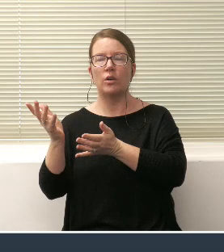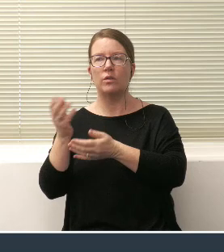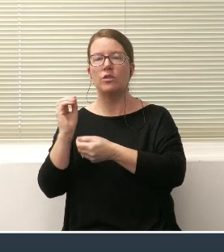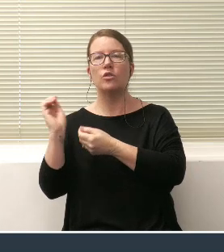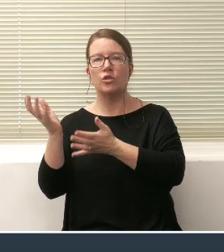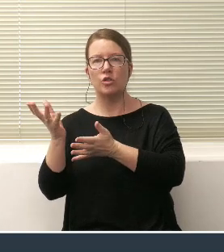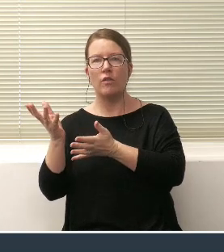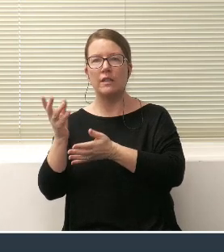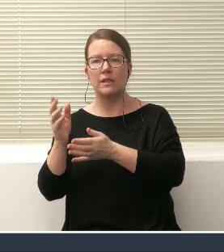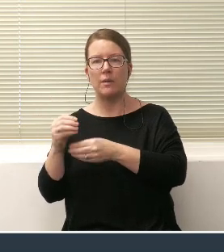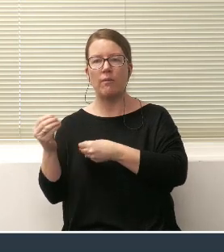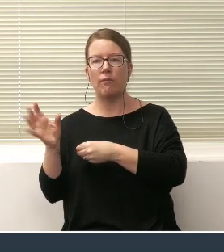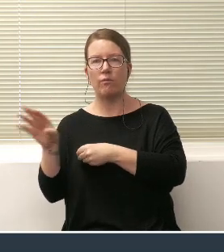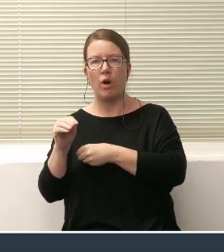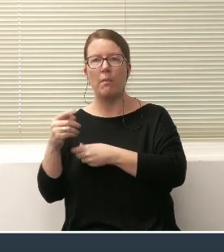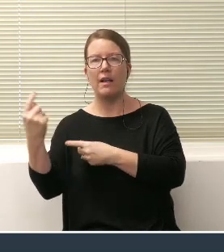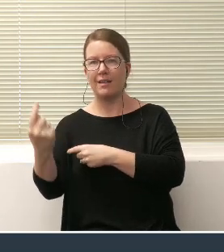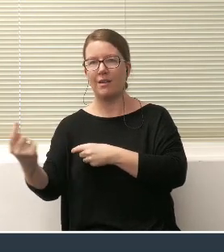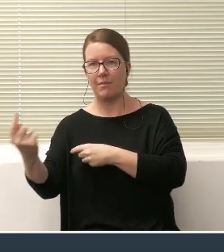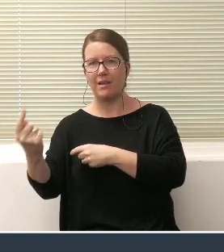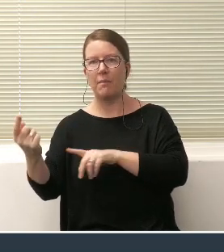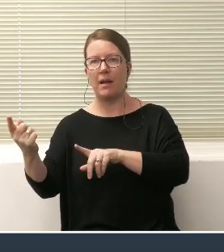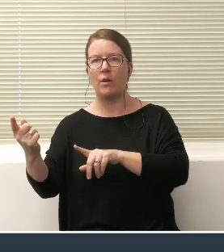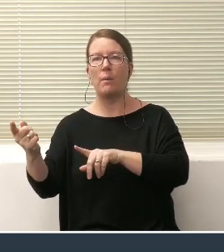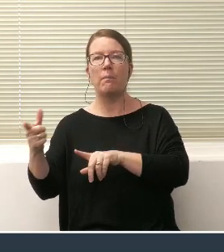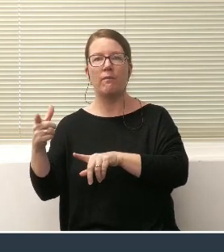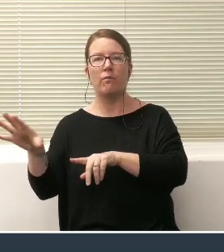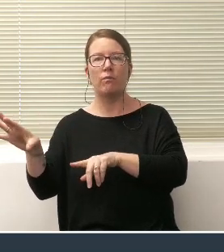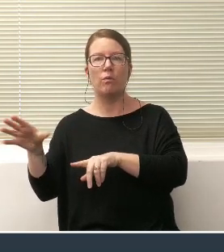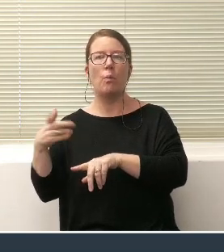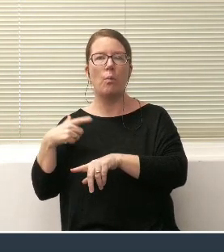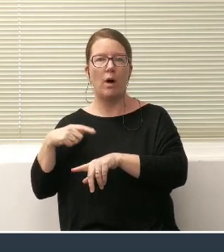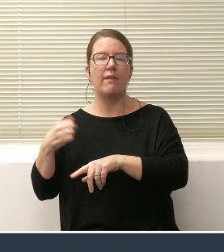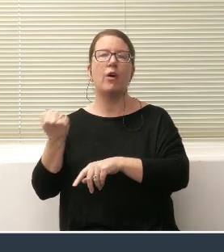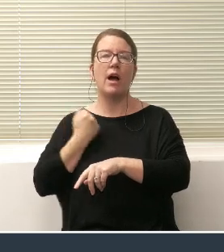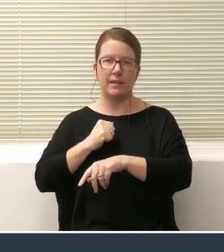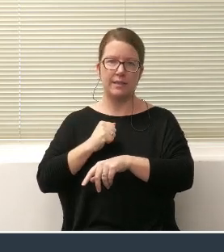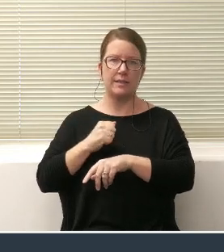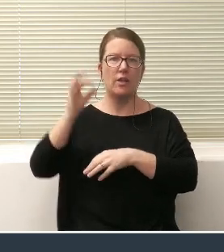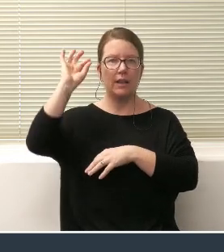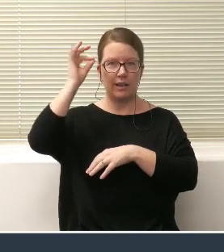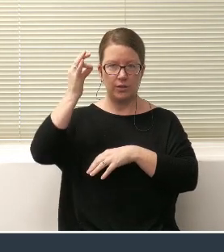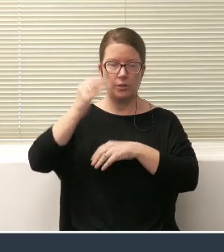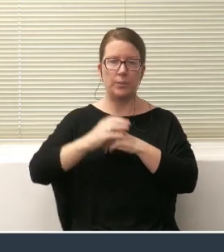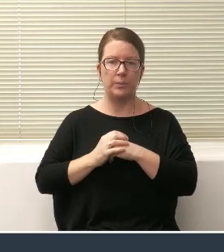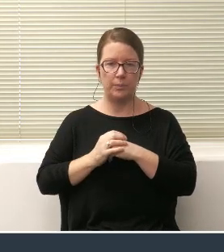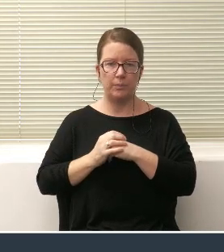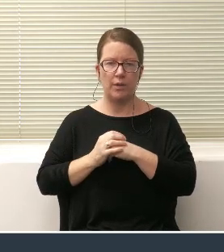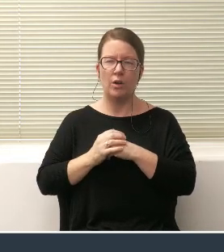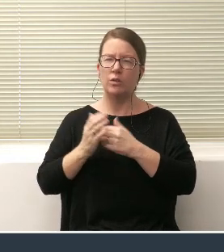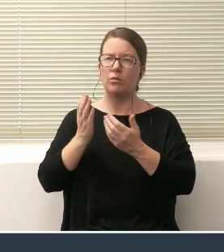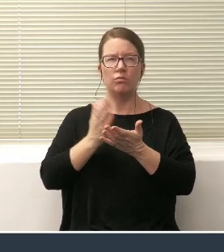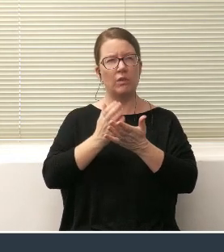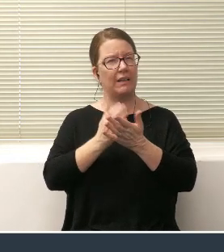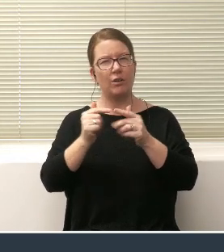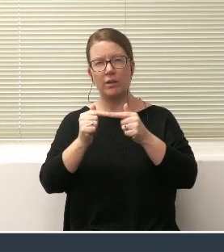council's behalf. So actually, sorry, through you, Madam Mayor, actually there's very little difference if